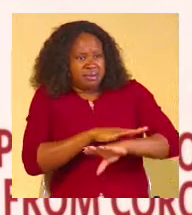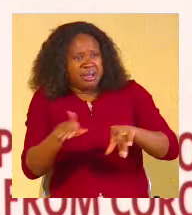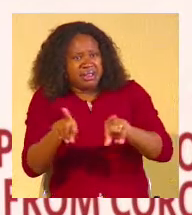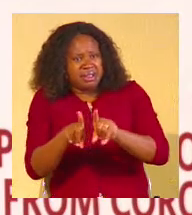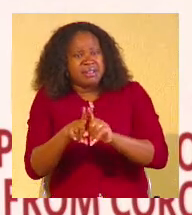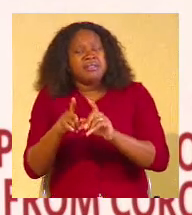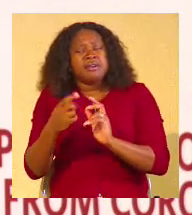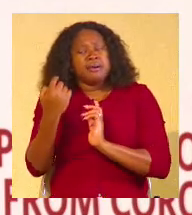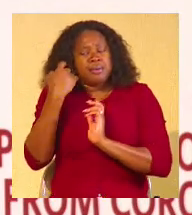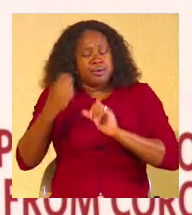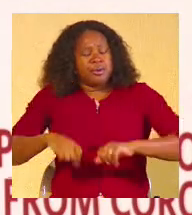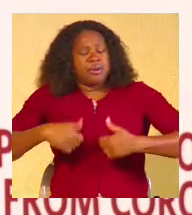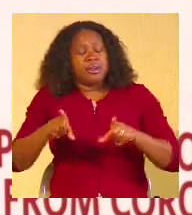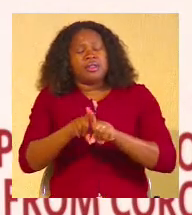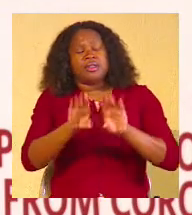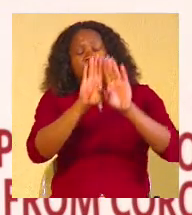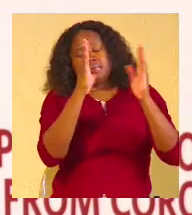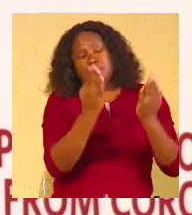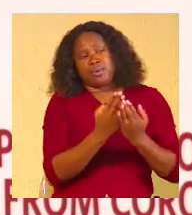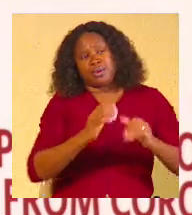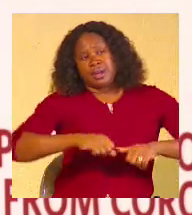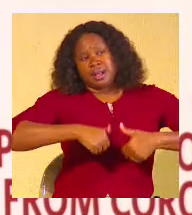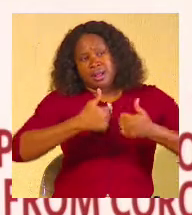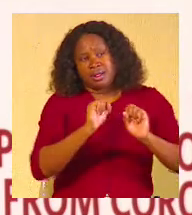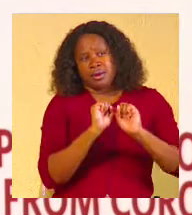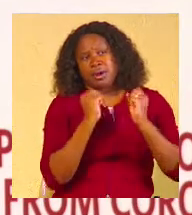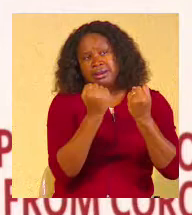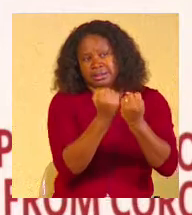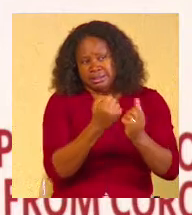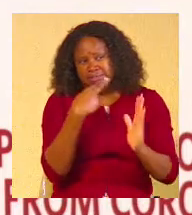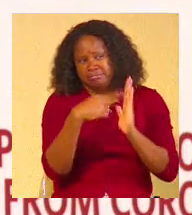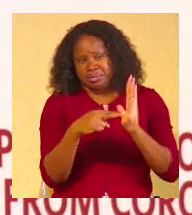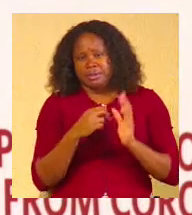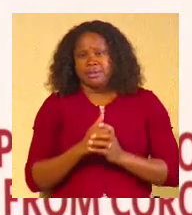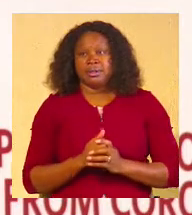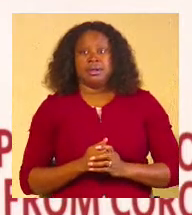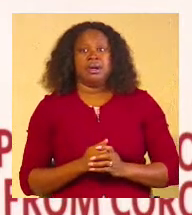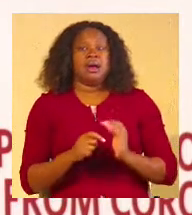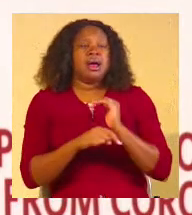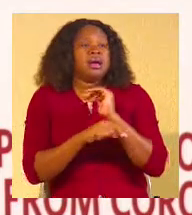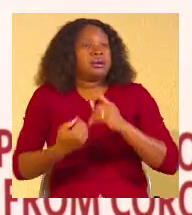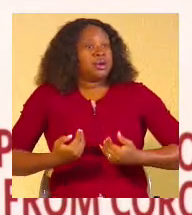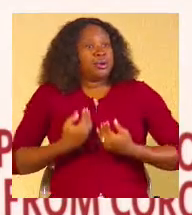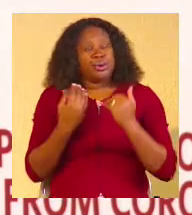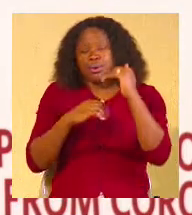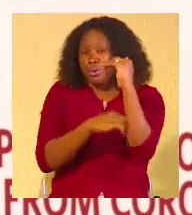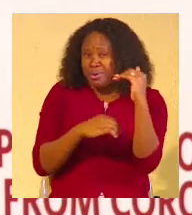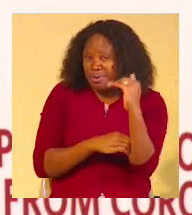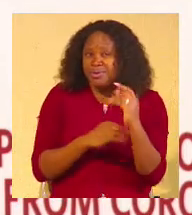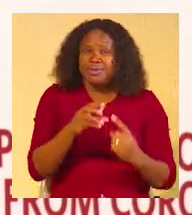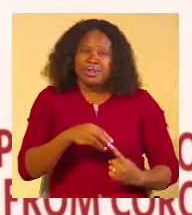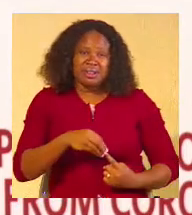Ministry of Health and WHO guidelines. The National Youth Council, in